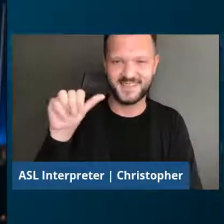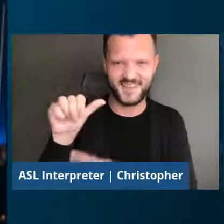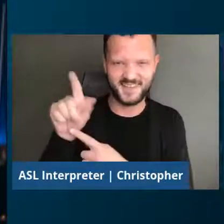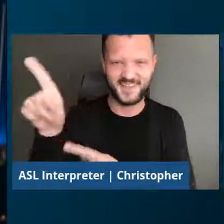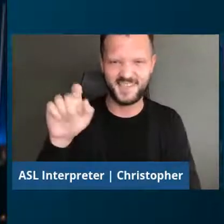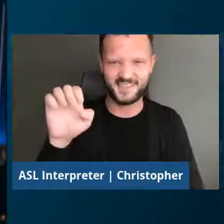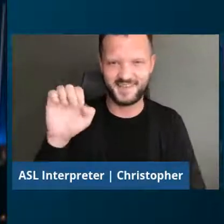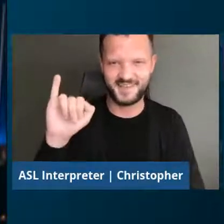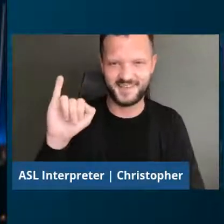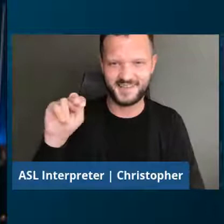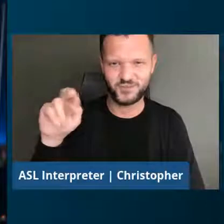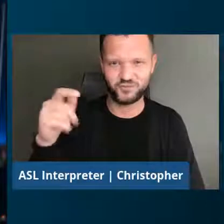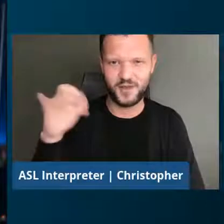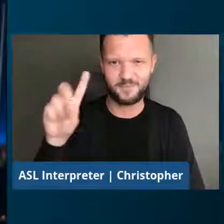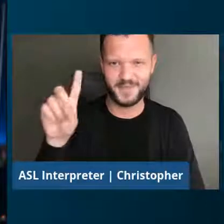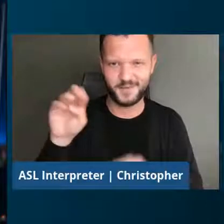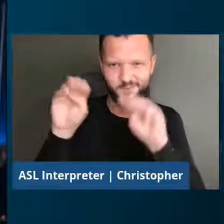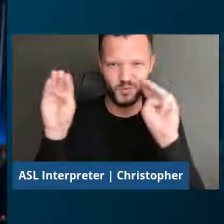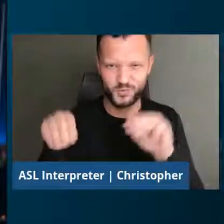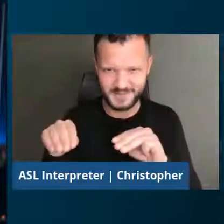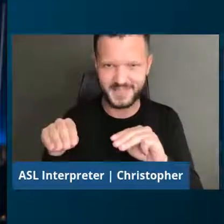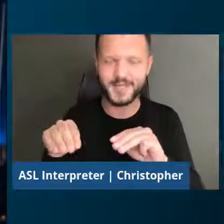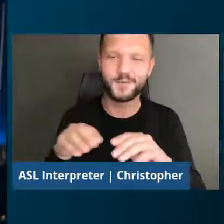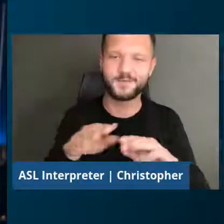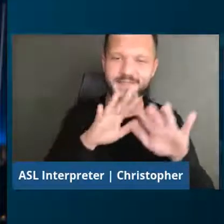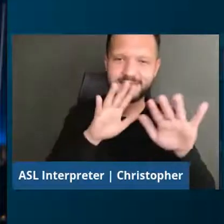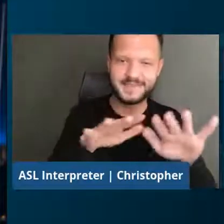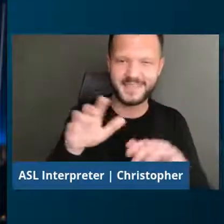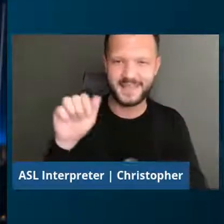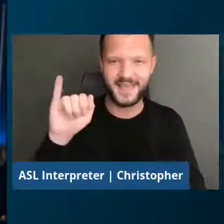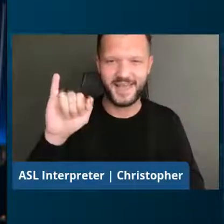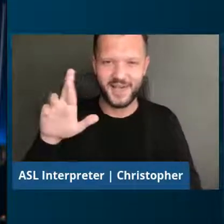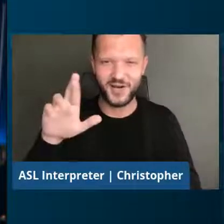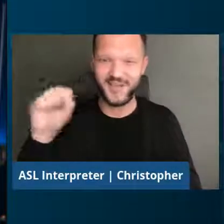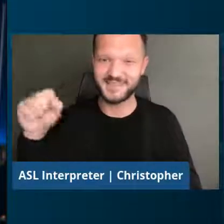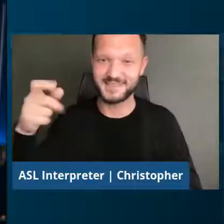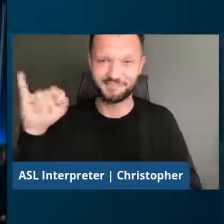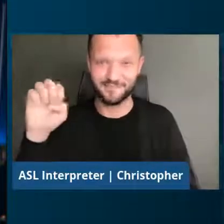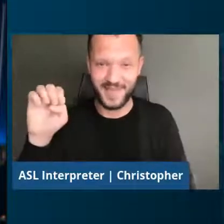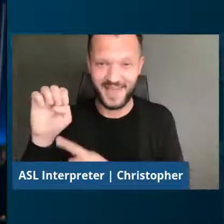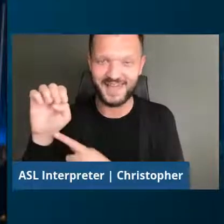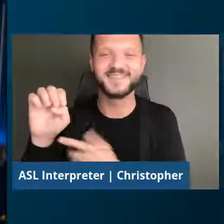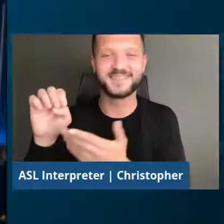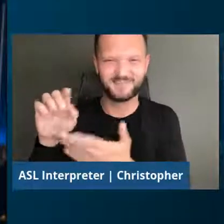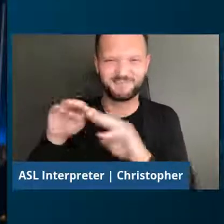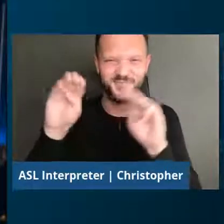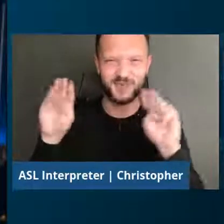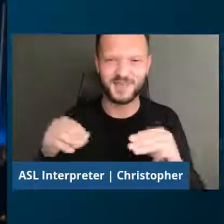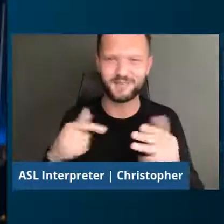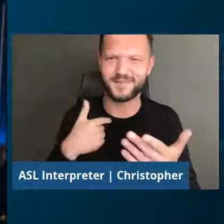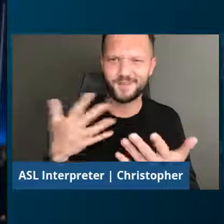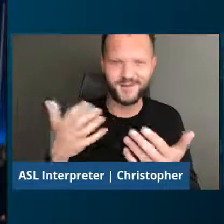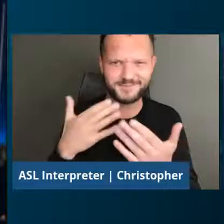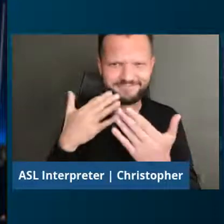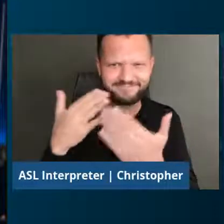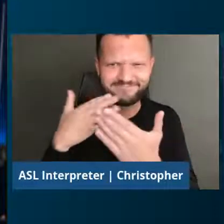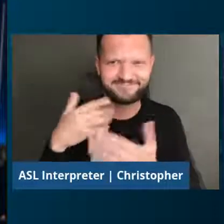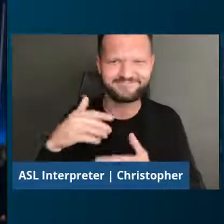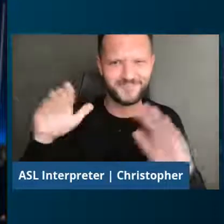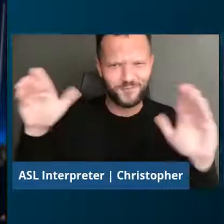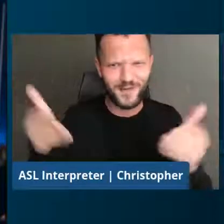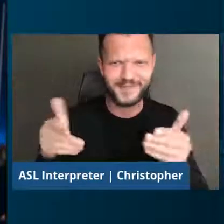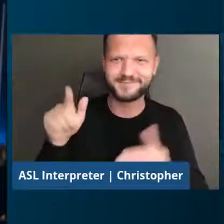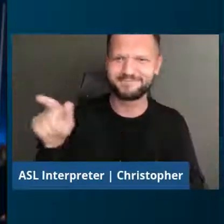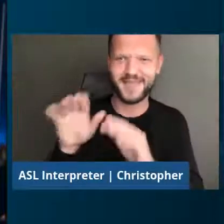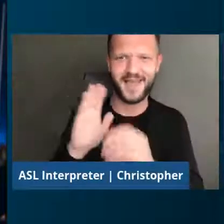be your host today, and I'd also like to give a warm welcome to Mike and Christopher, our fabulous American Sign Language interpreters who will